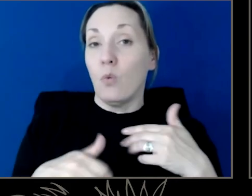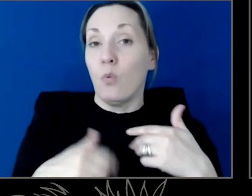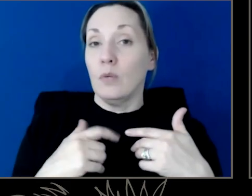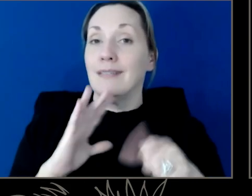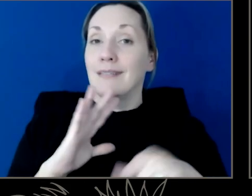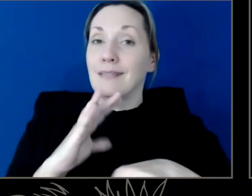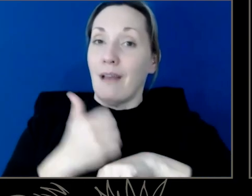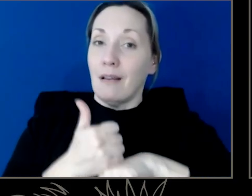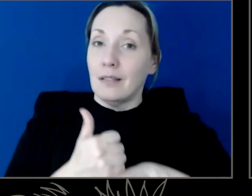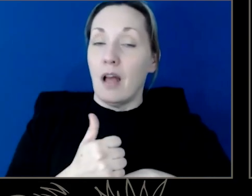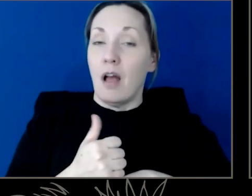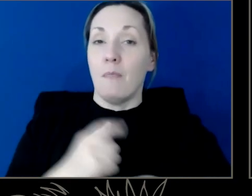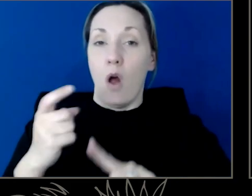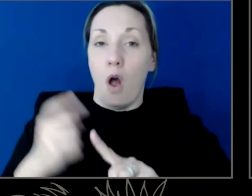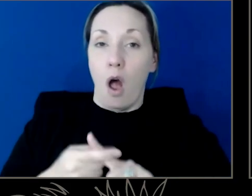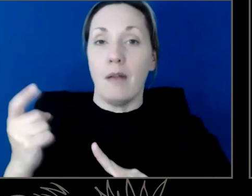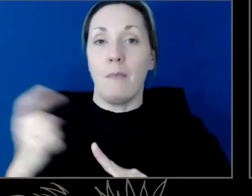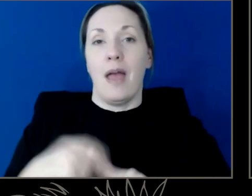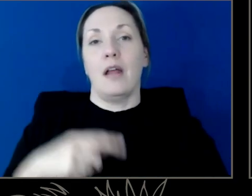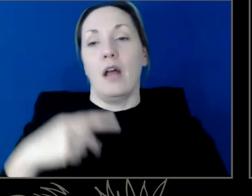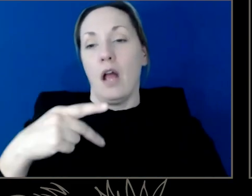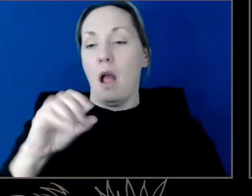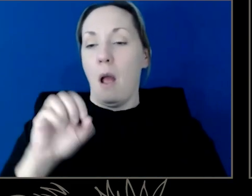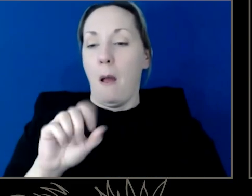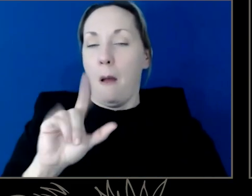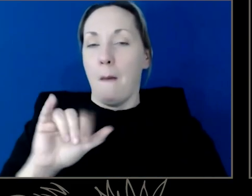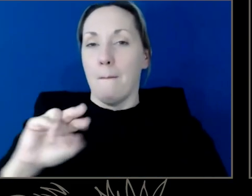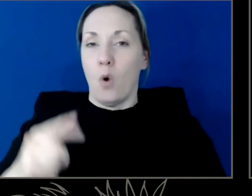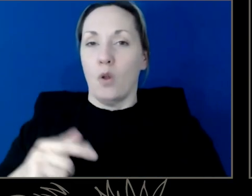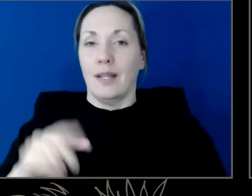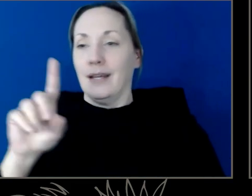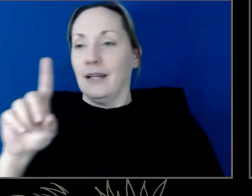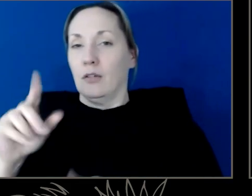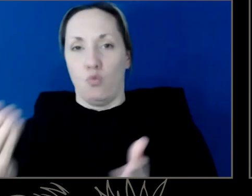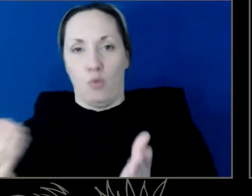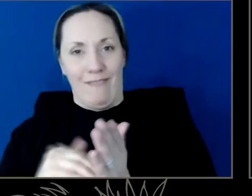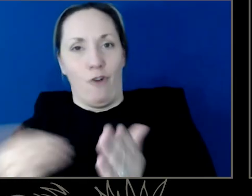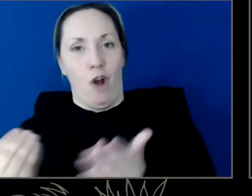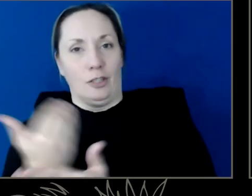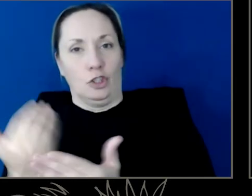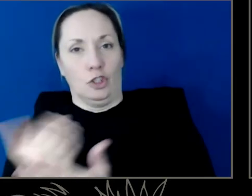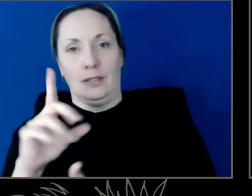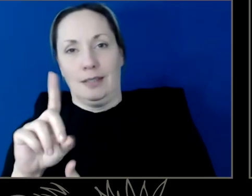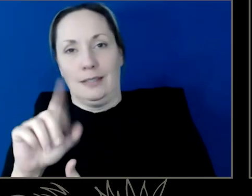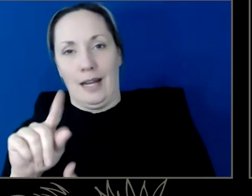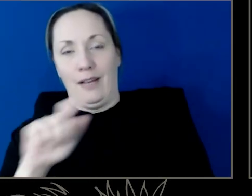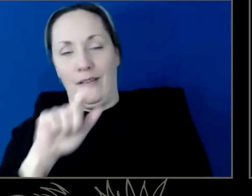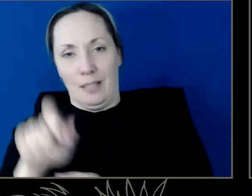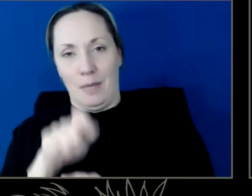does is you can set up automatic or manual polling to refresh data at